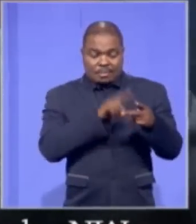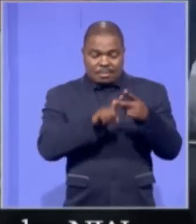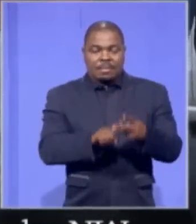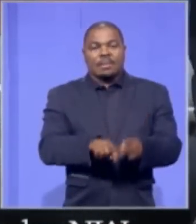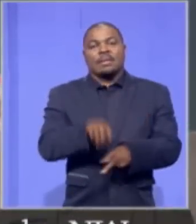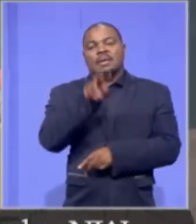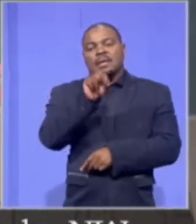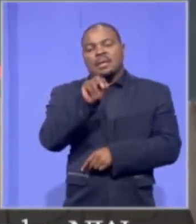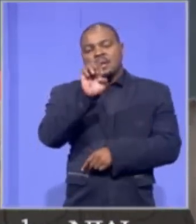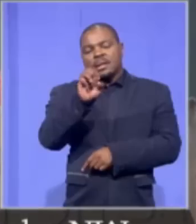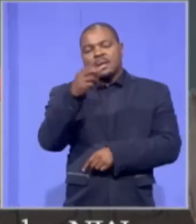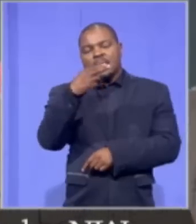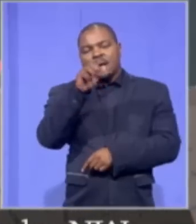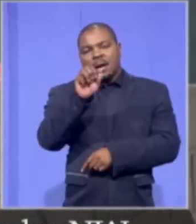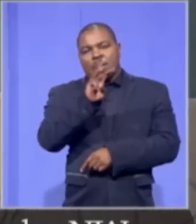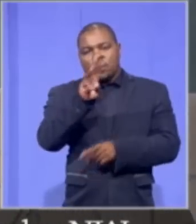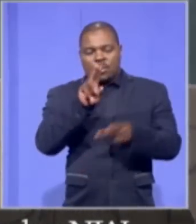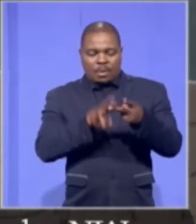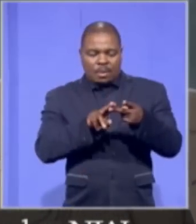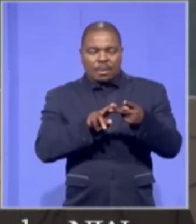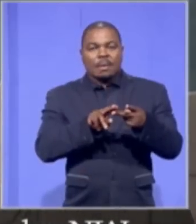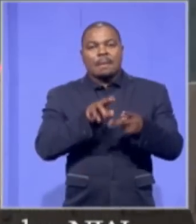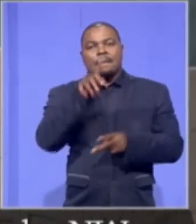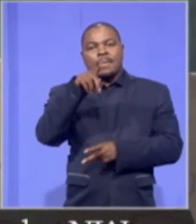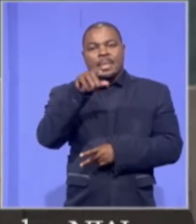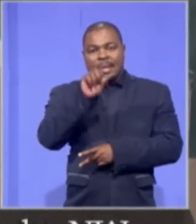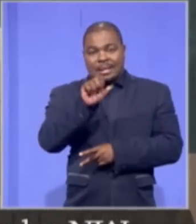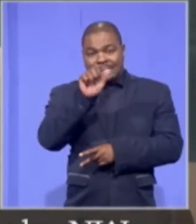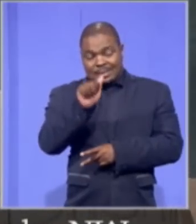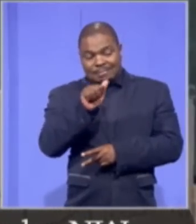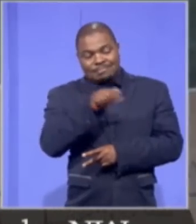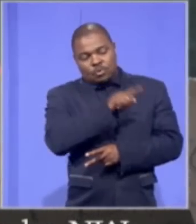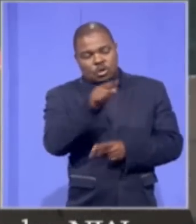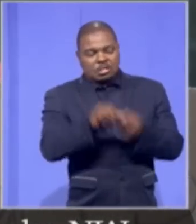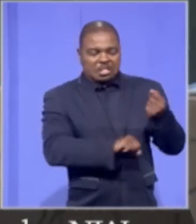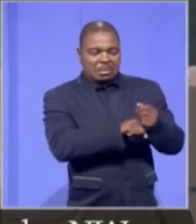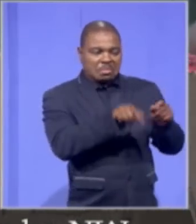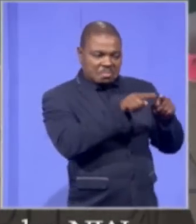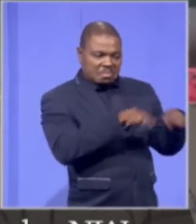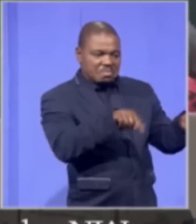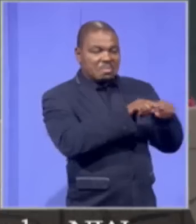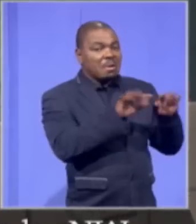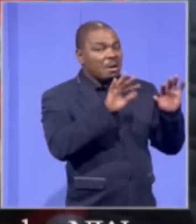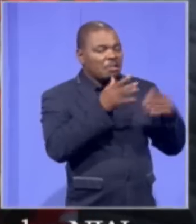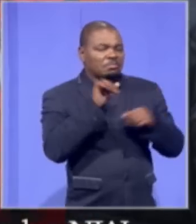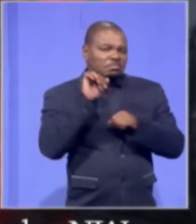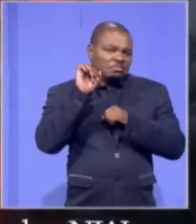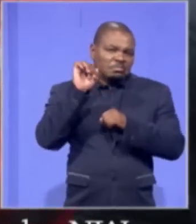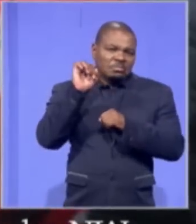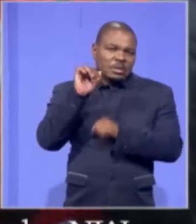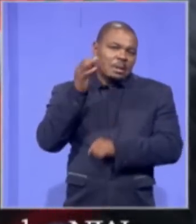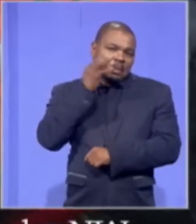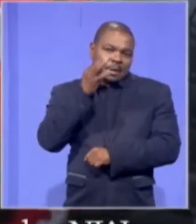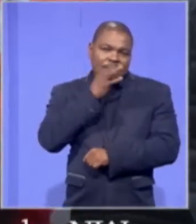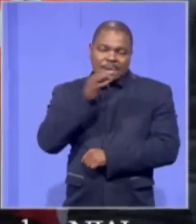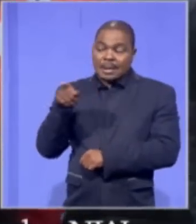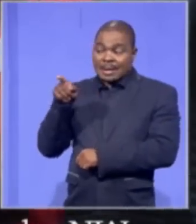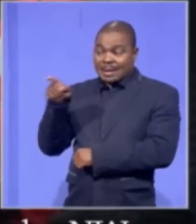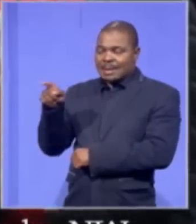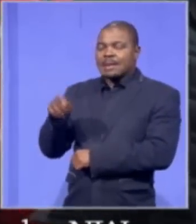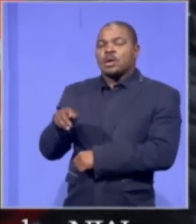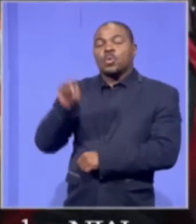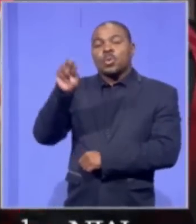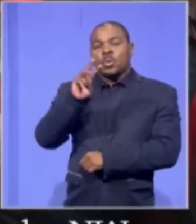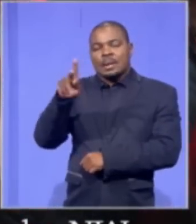gore mekgatlo ya bašomi NEHAWU le PSA go ema nokeng bašomi bao ka go dira boipiletšo bja gore tonakgolo ya